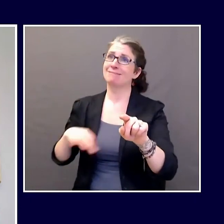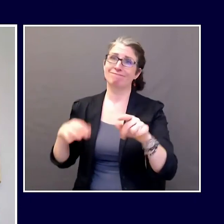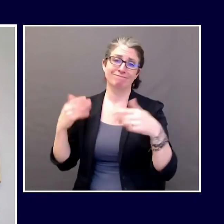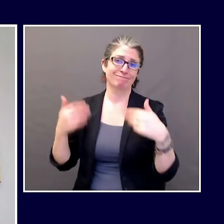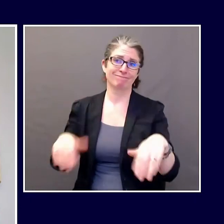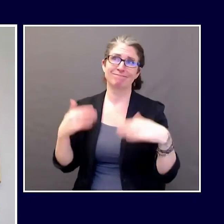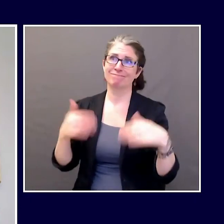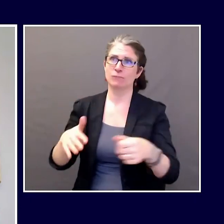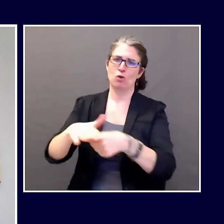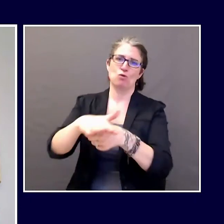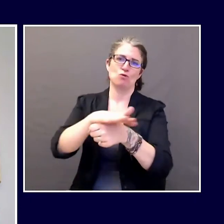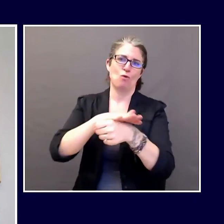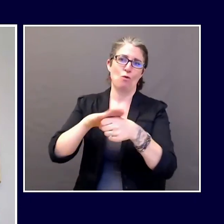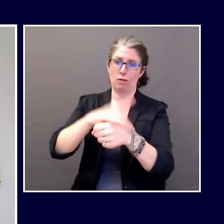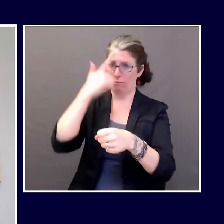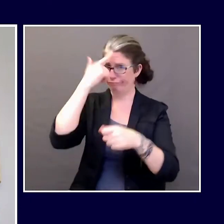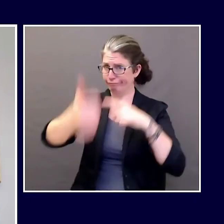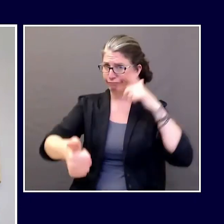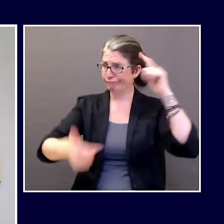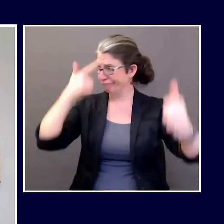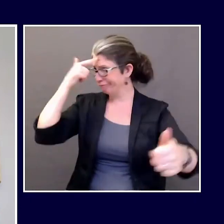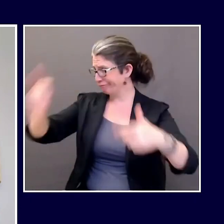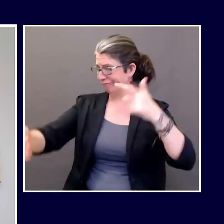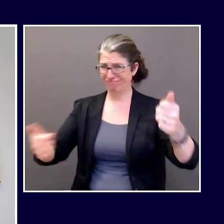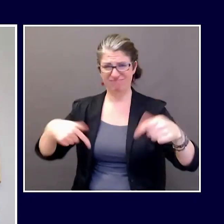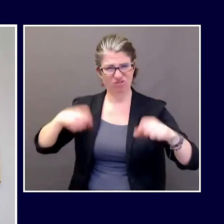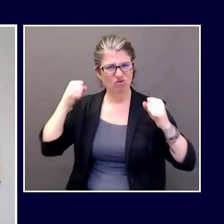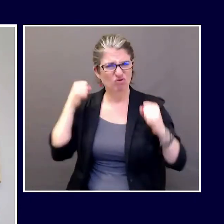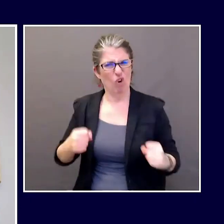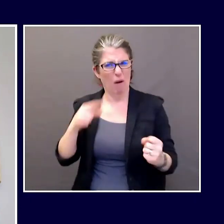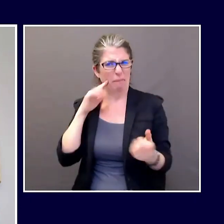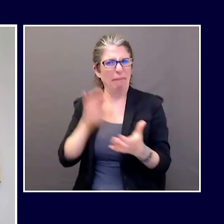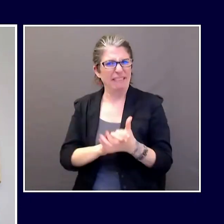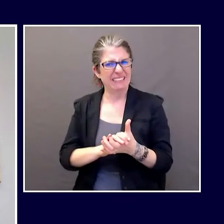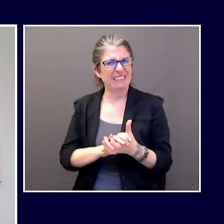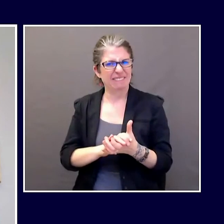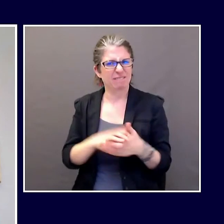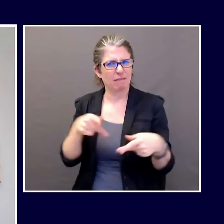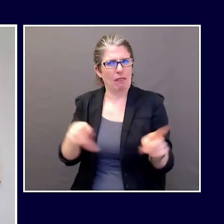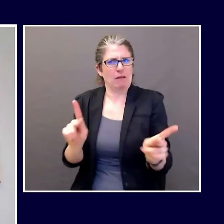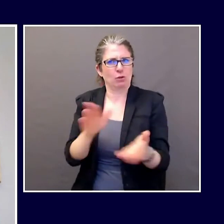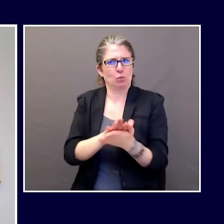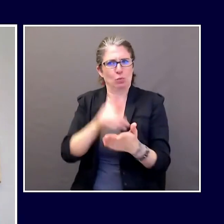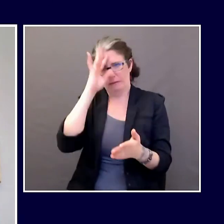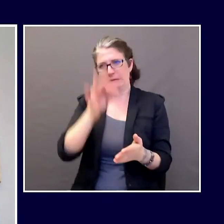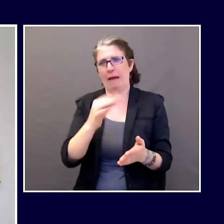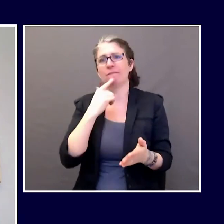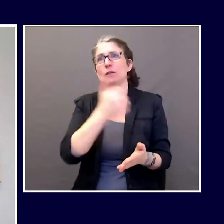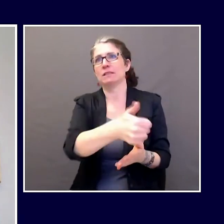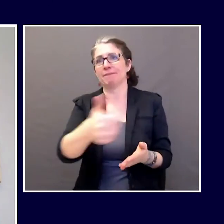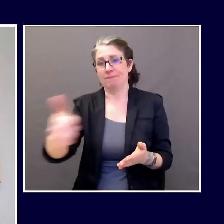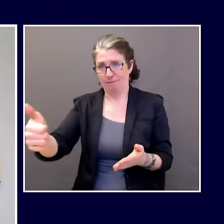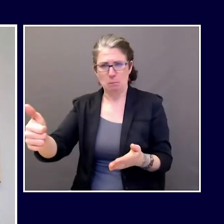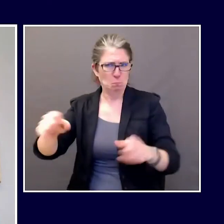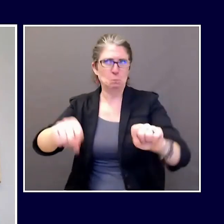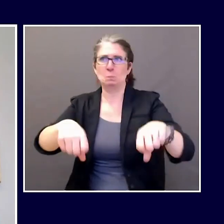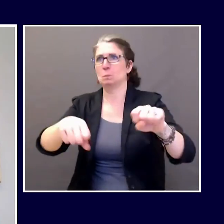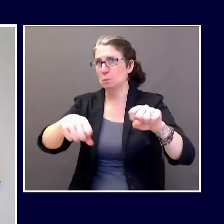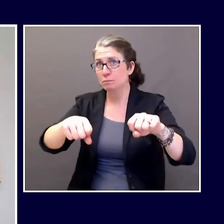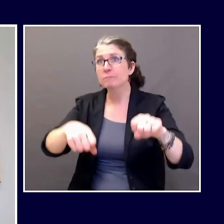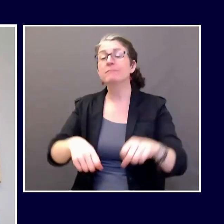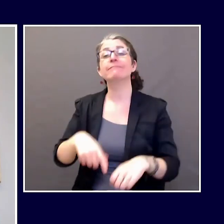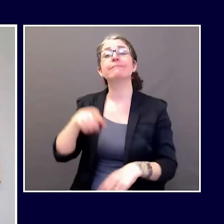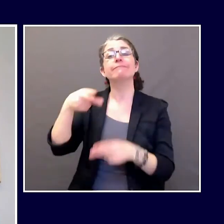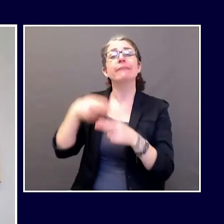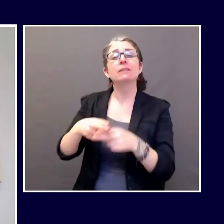with respect to the issue you raised, Joe, around, say, spacing, you know, I think what's critical is